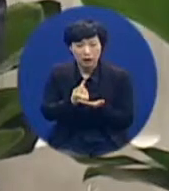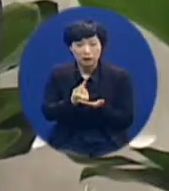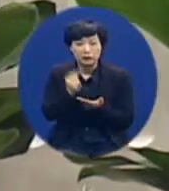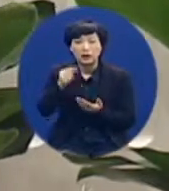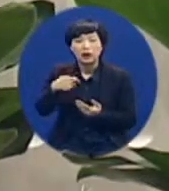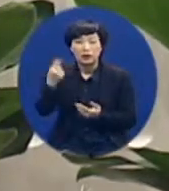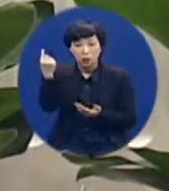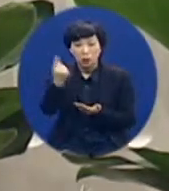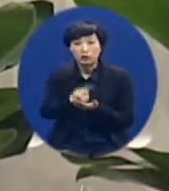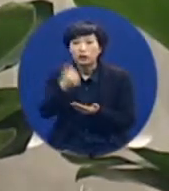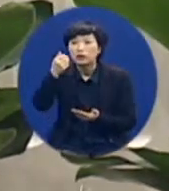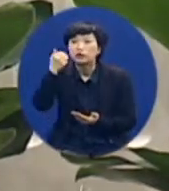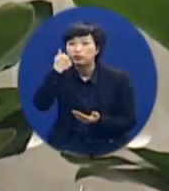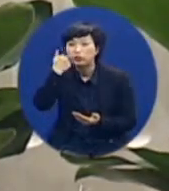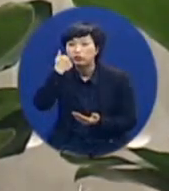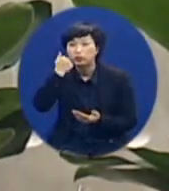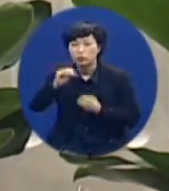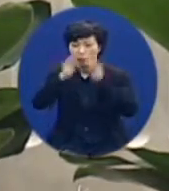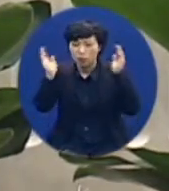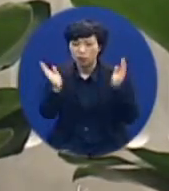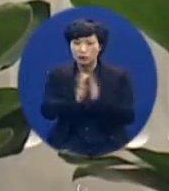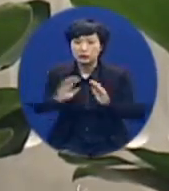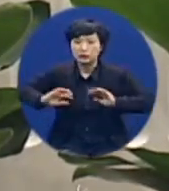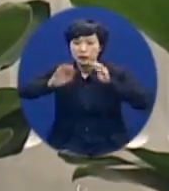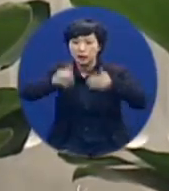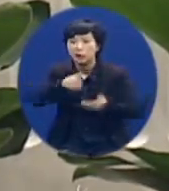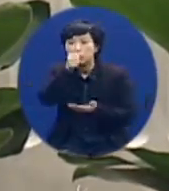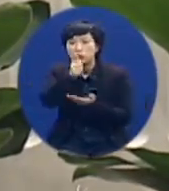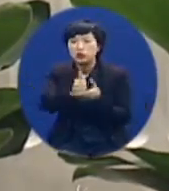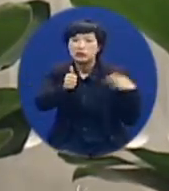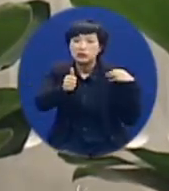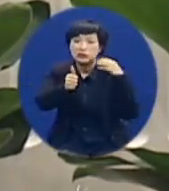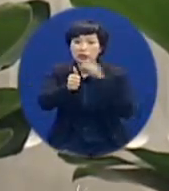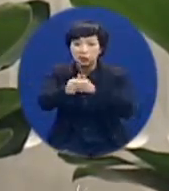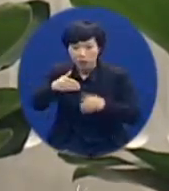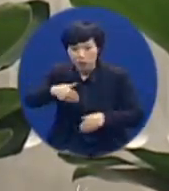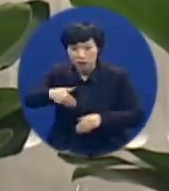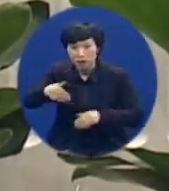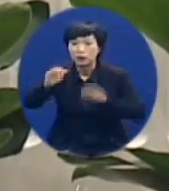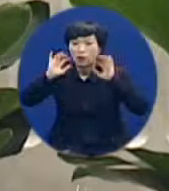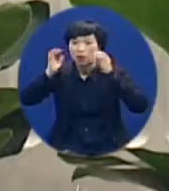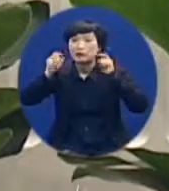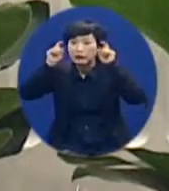He is the one who will take away the sin of the world."